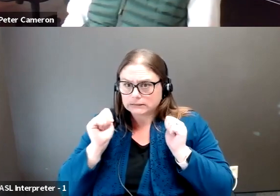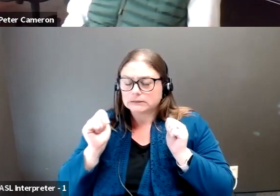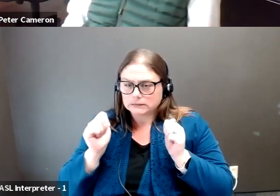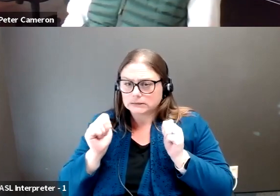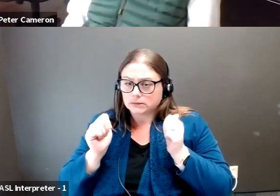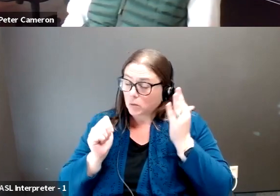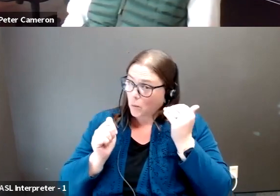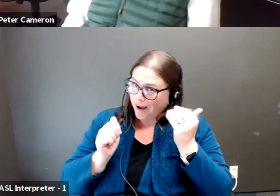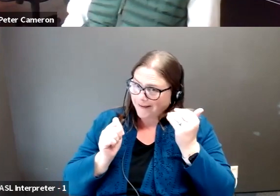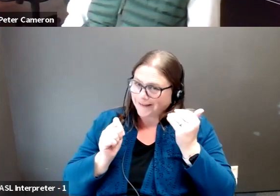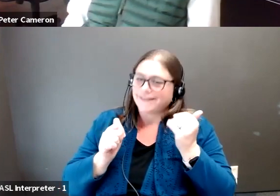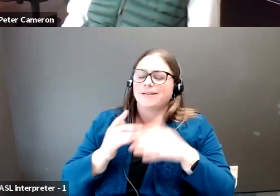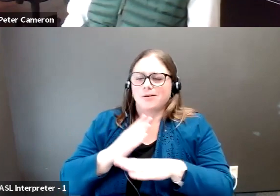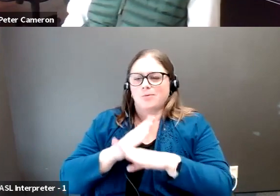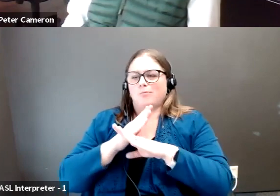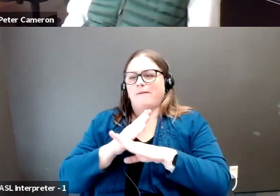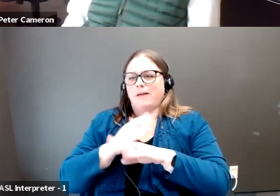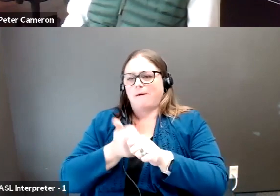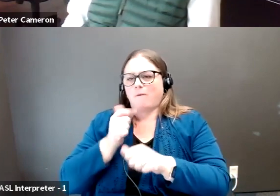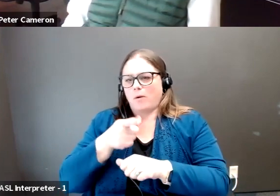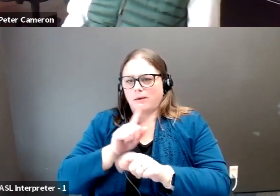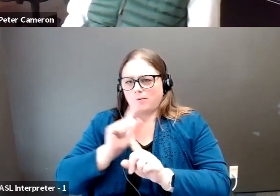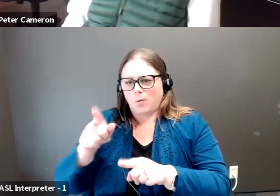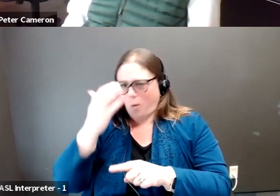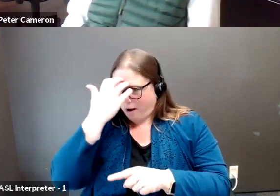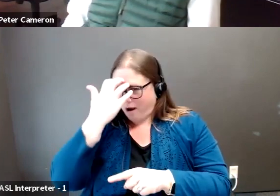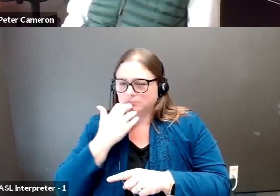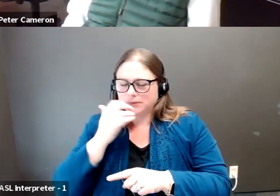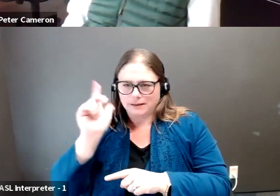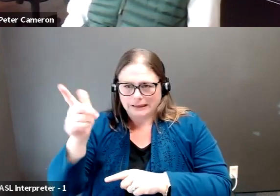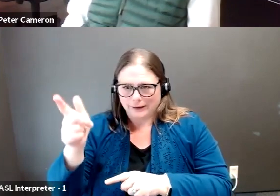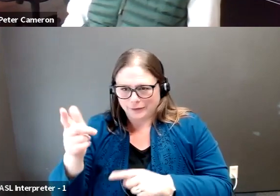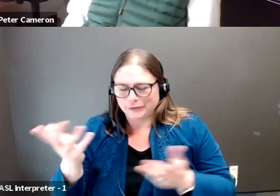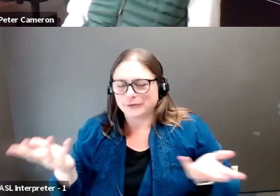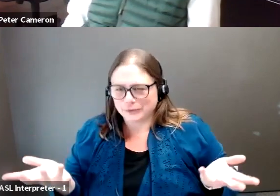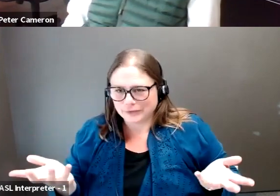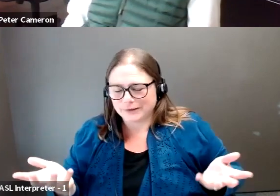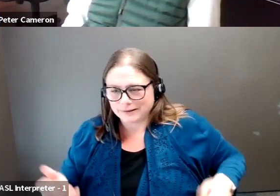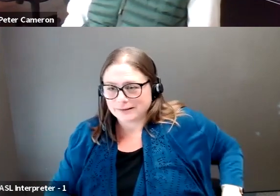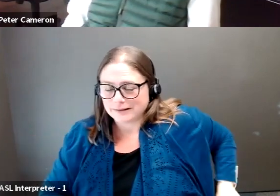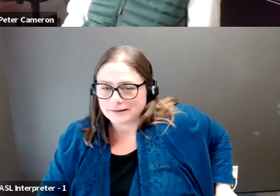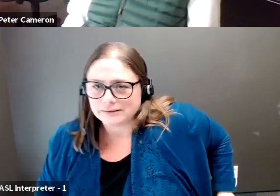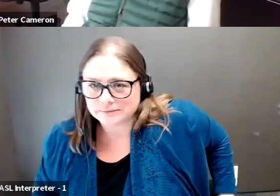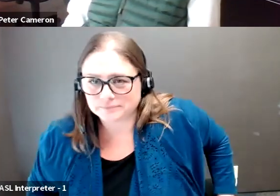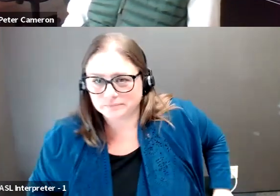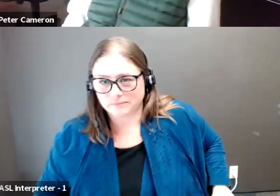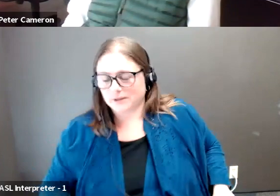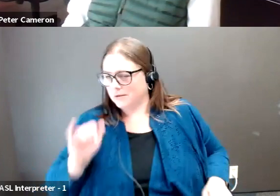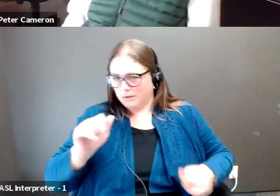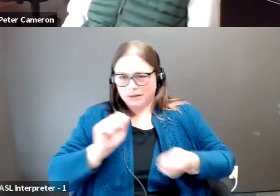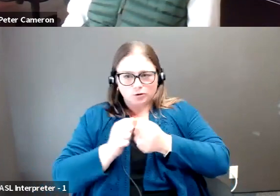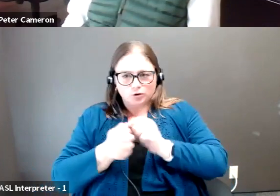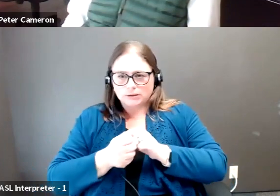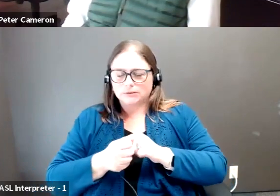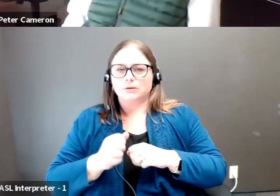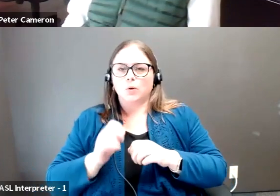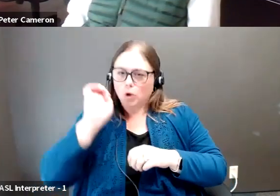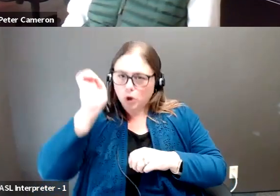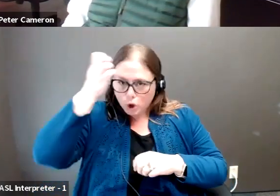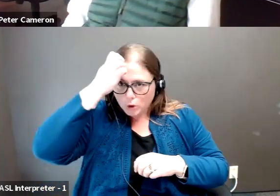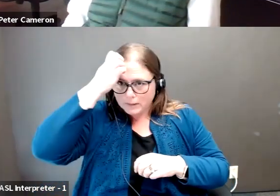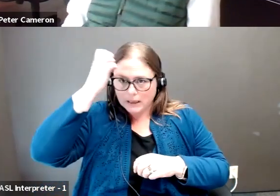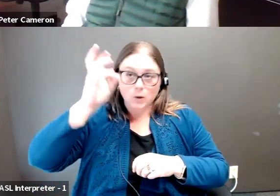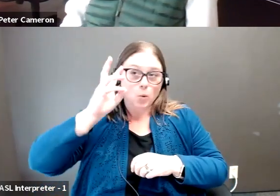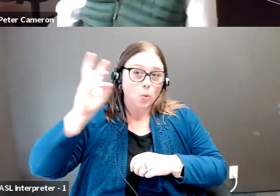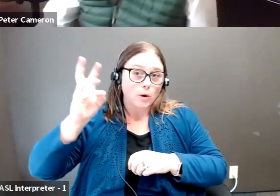you're preventing them from going into hospital, right? So this is the change that's happening. European, westernized countries are far ahead of